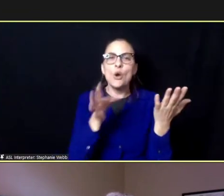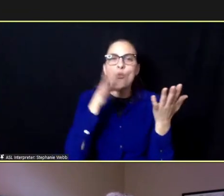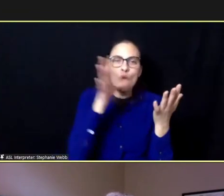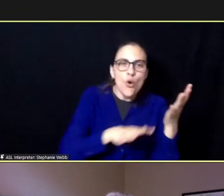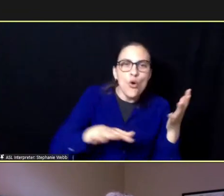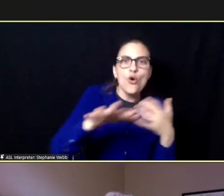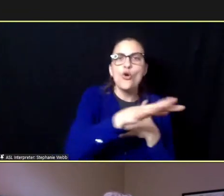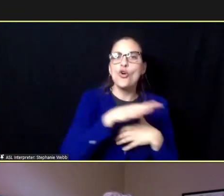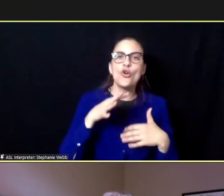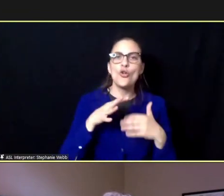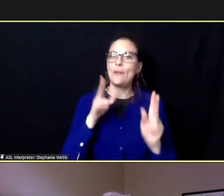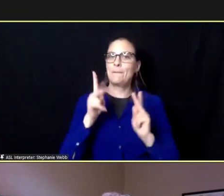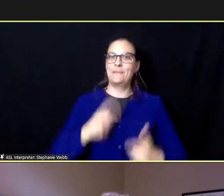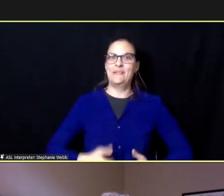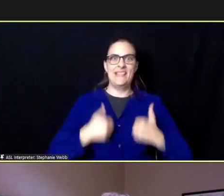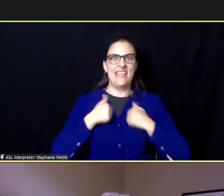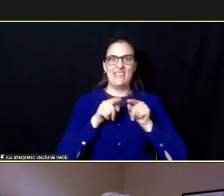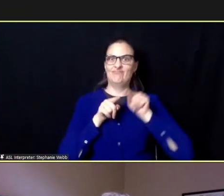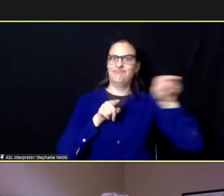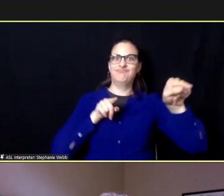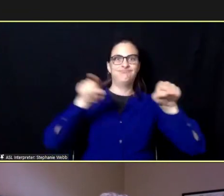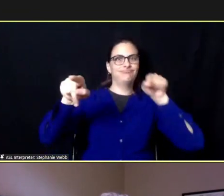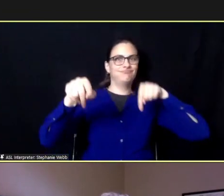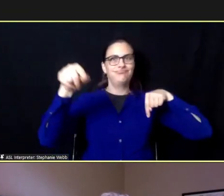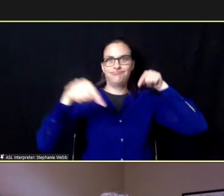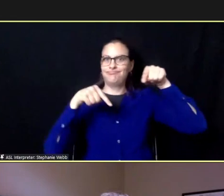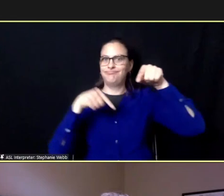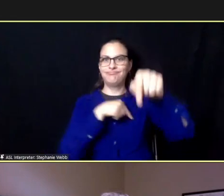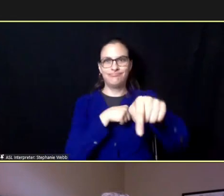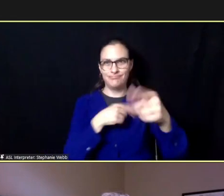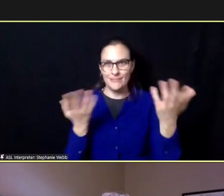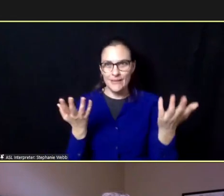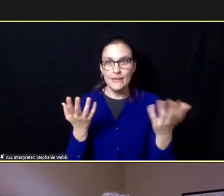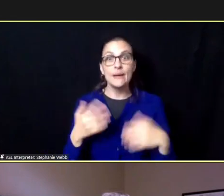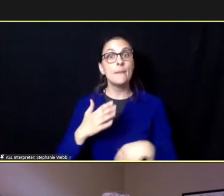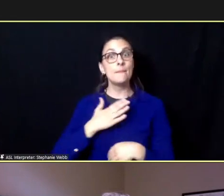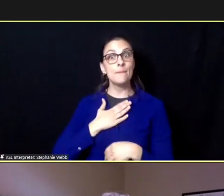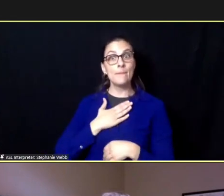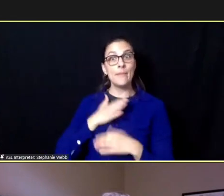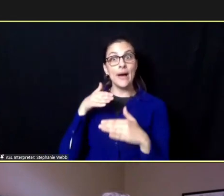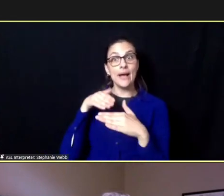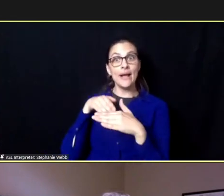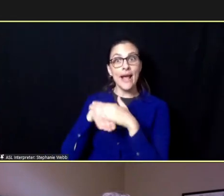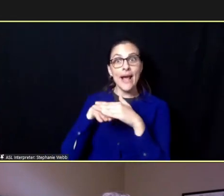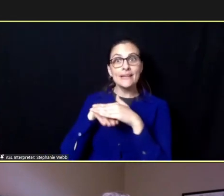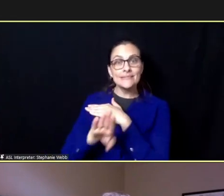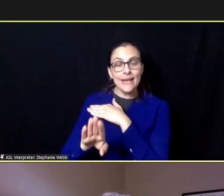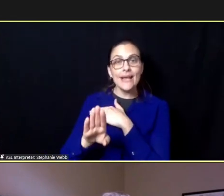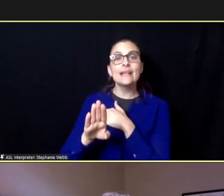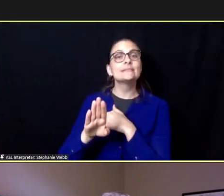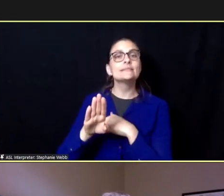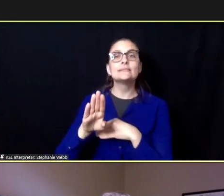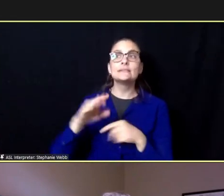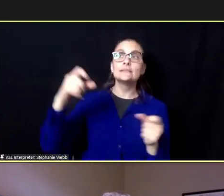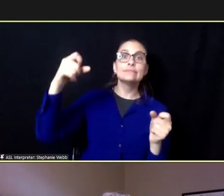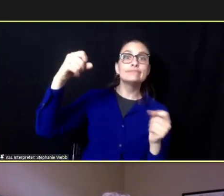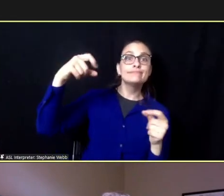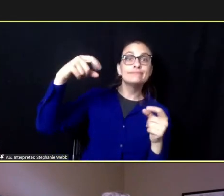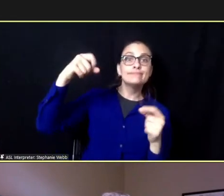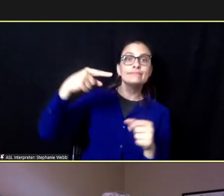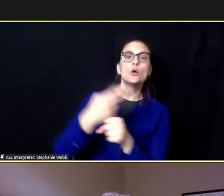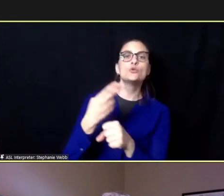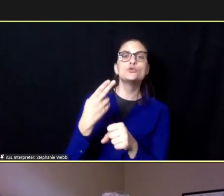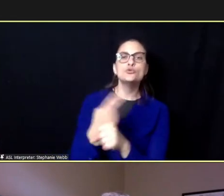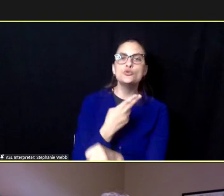the access to me is through satellite or cell tower